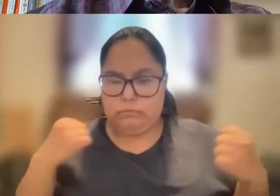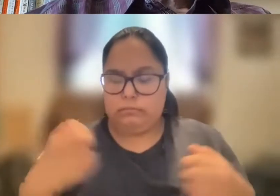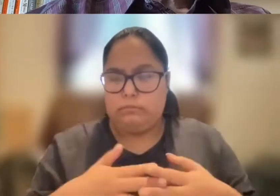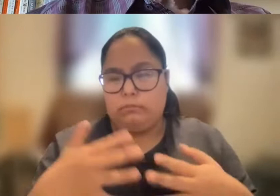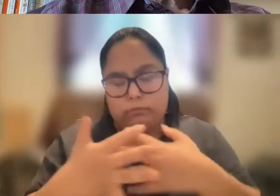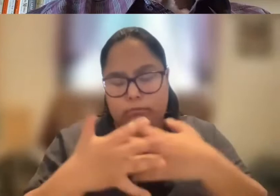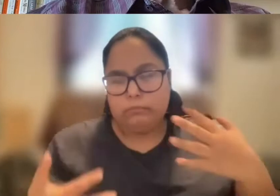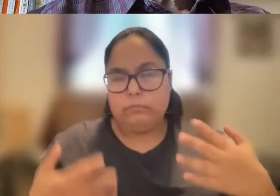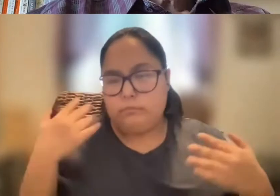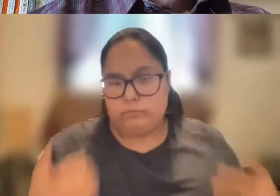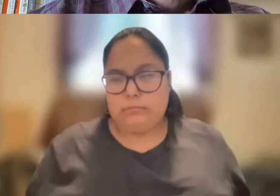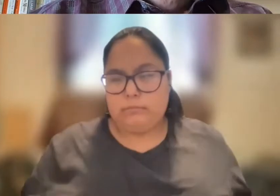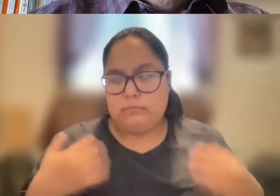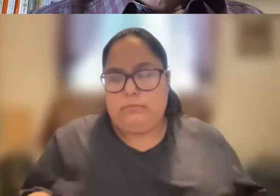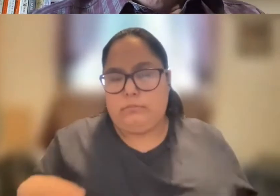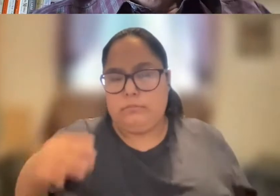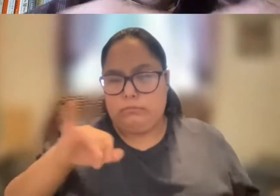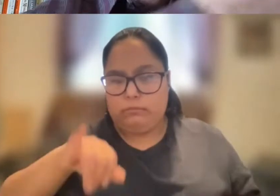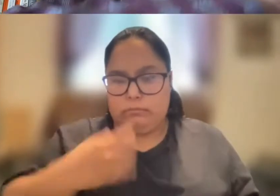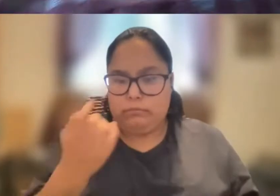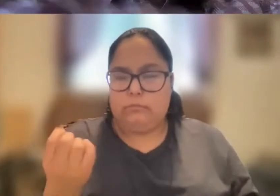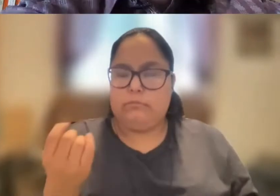guy, that I'm actually just John.